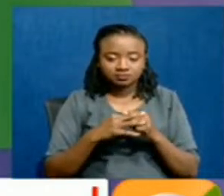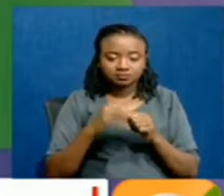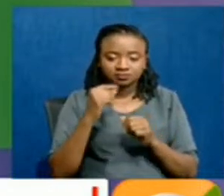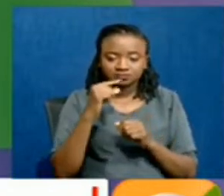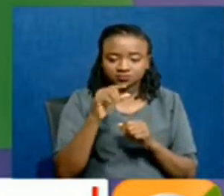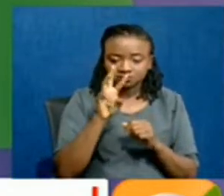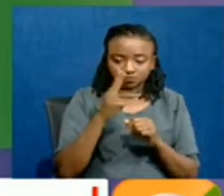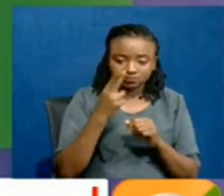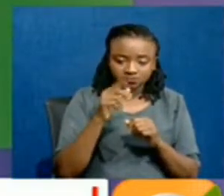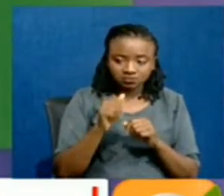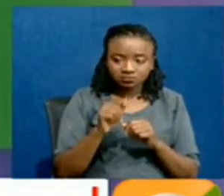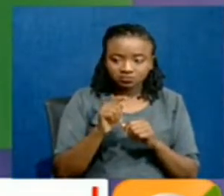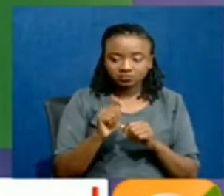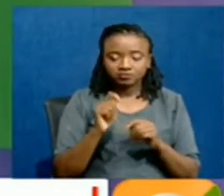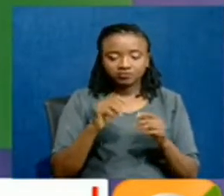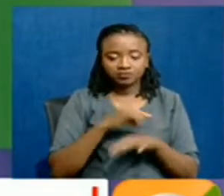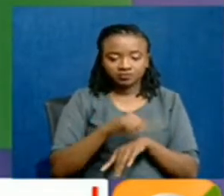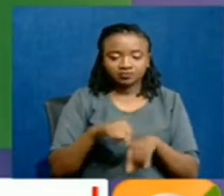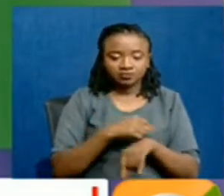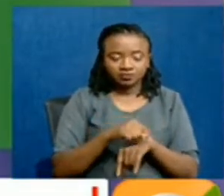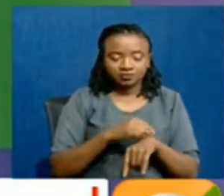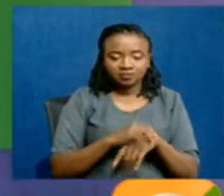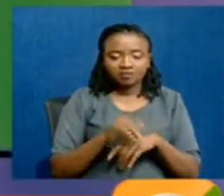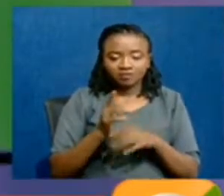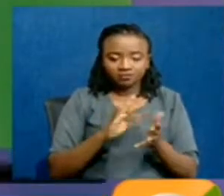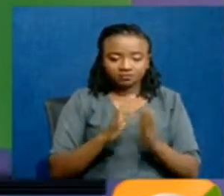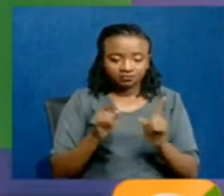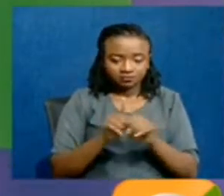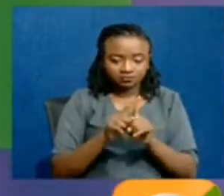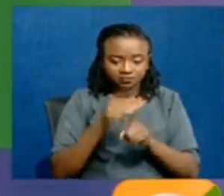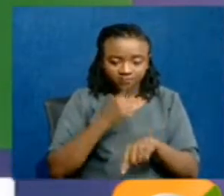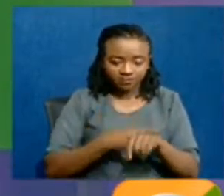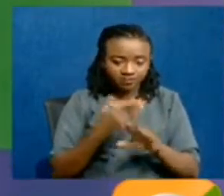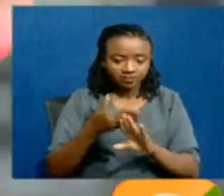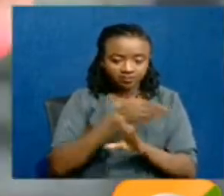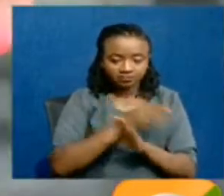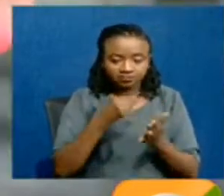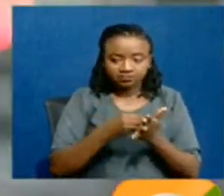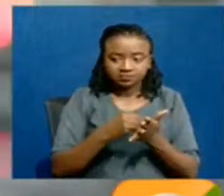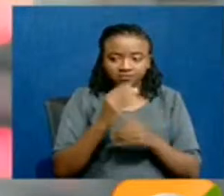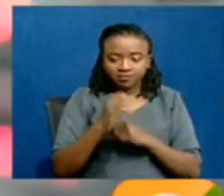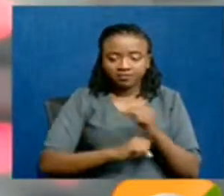480% increase as compared to the same period in the previous financial year.